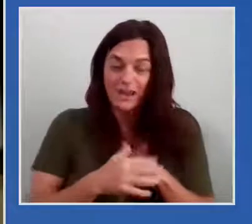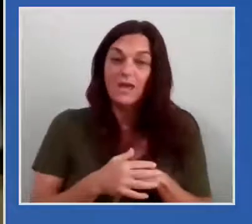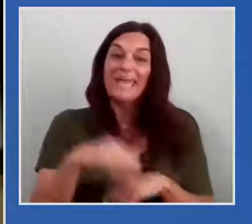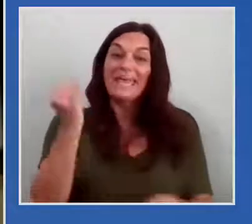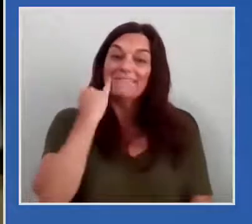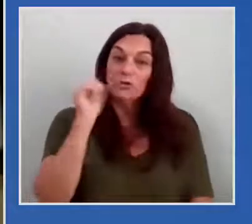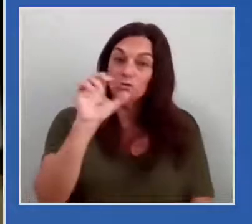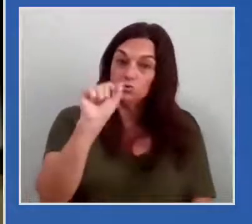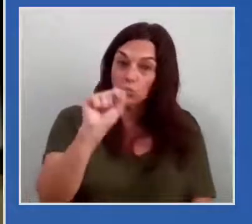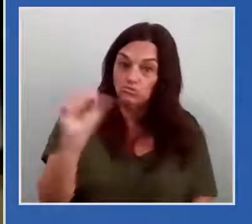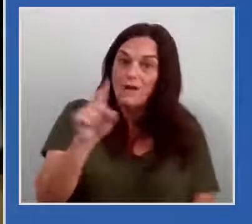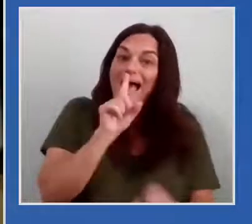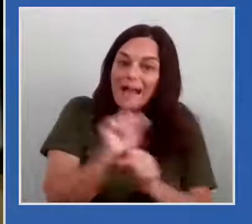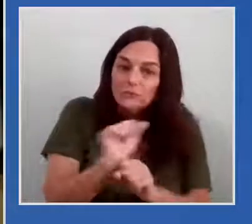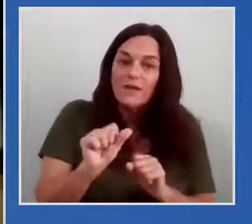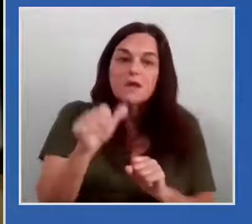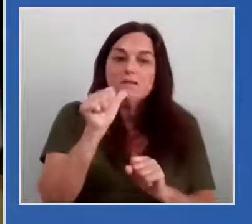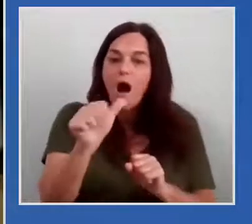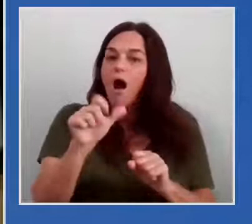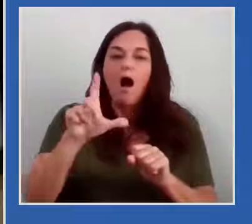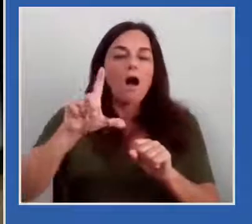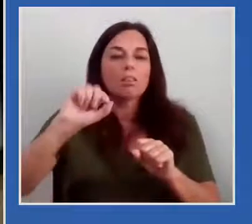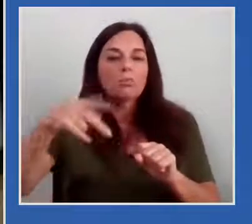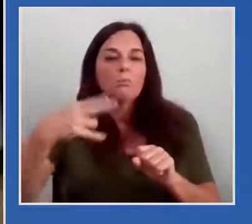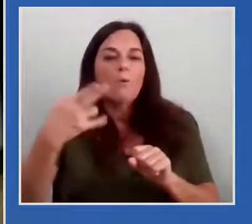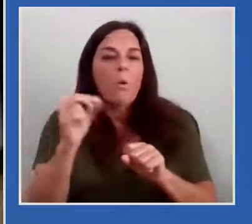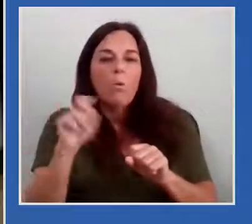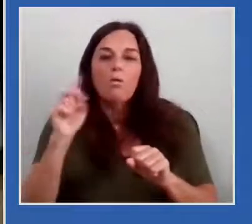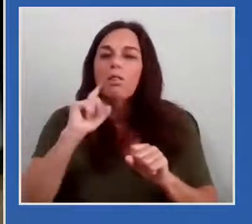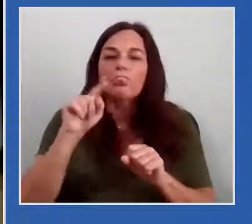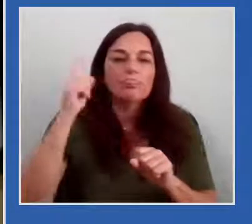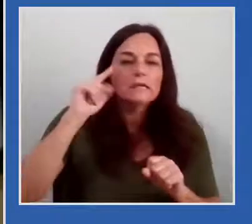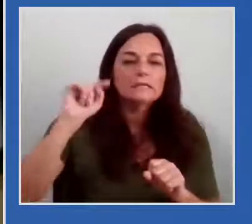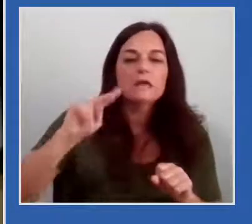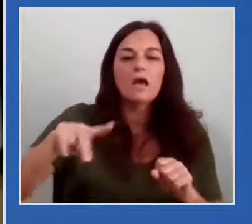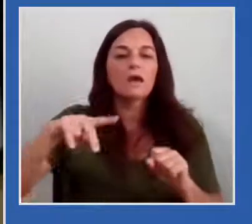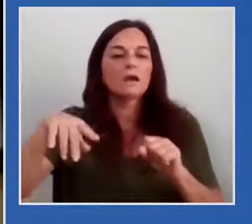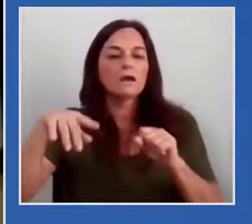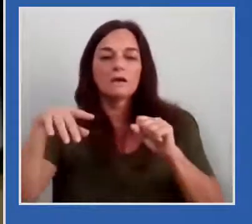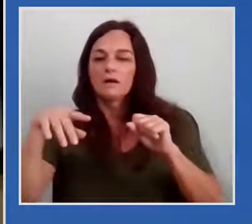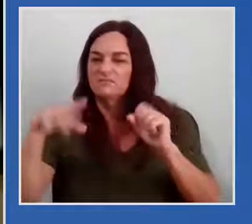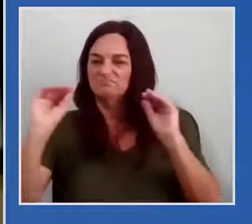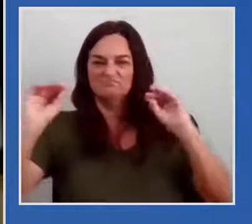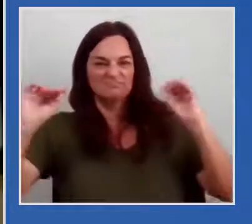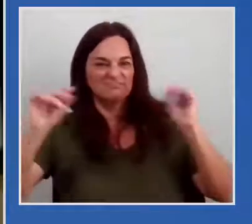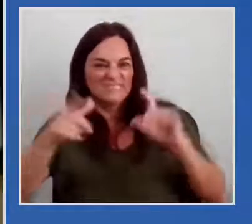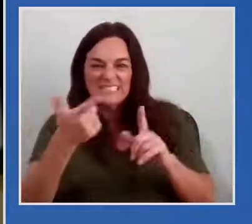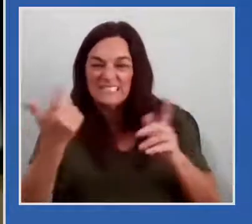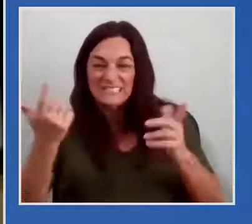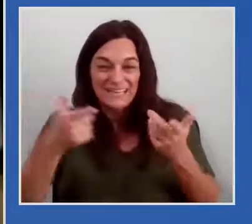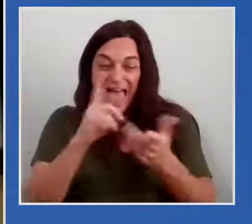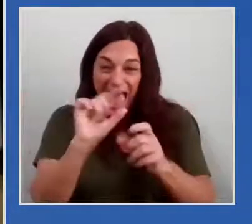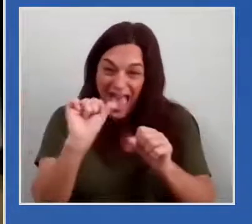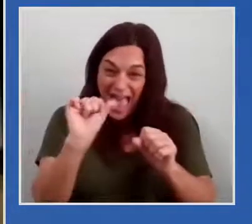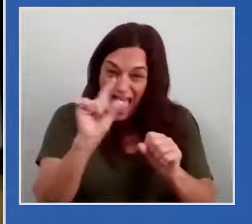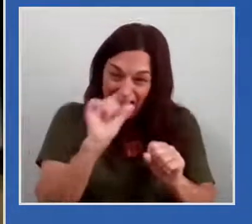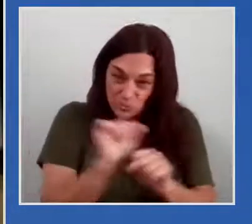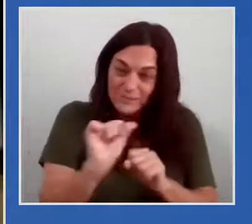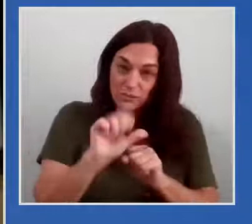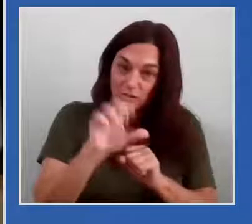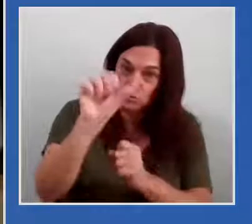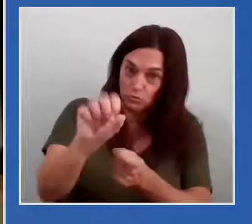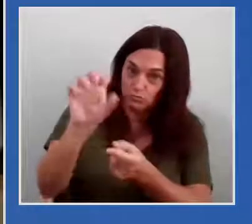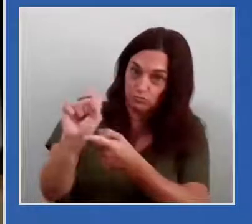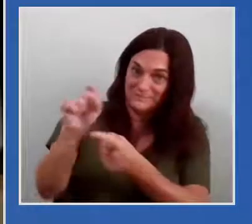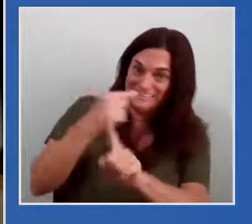actuary, not Joe Biden or a liberal think tank or a newspaper, the actuary at the Social Security says that